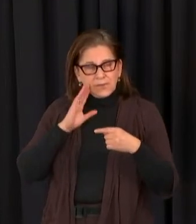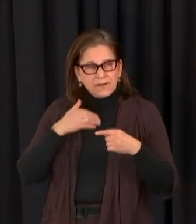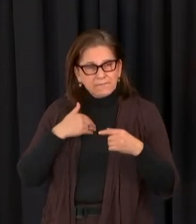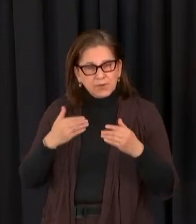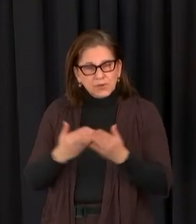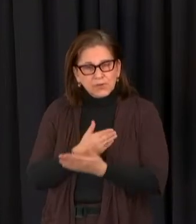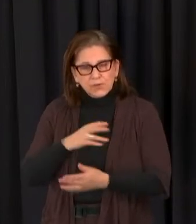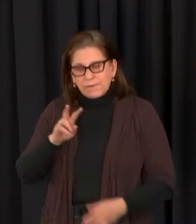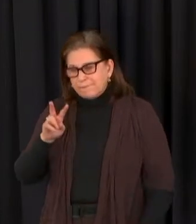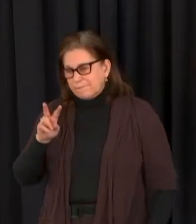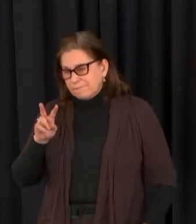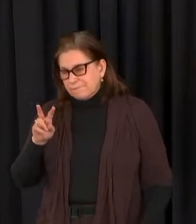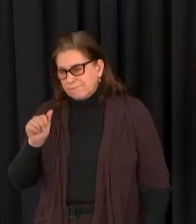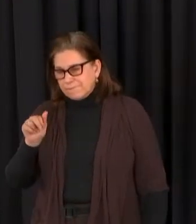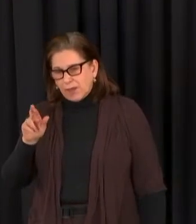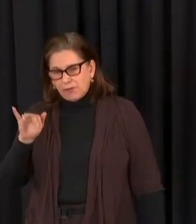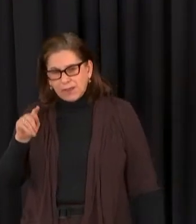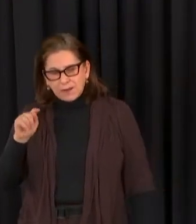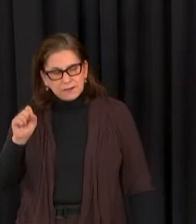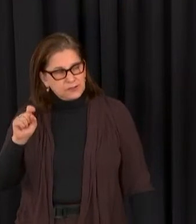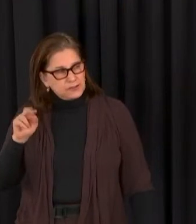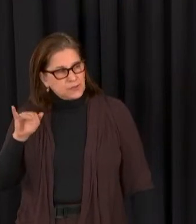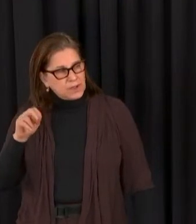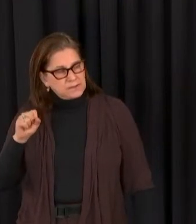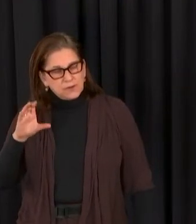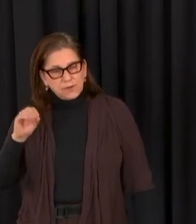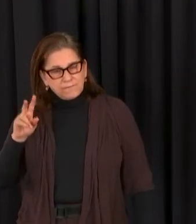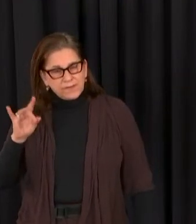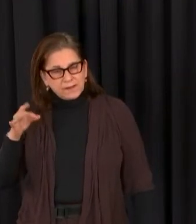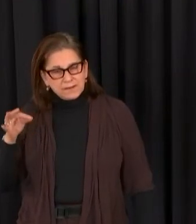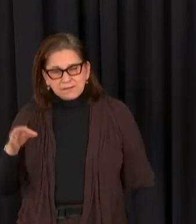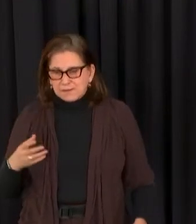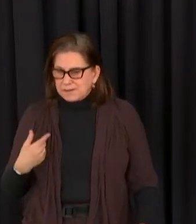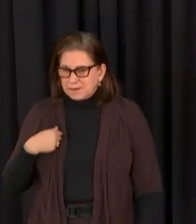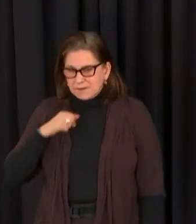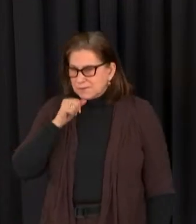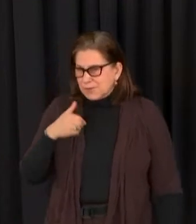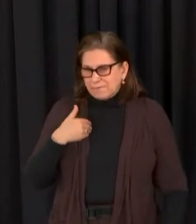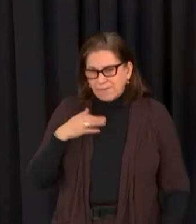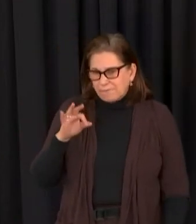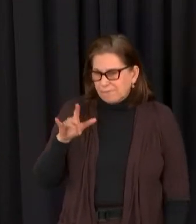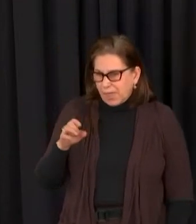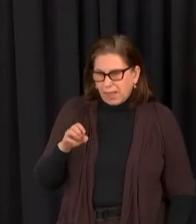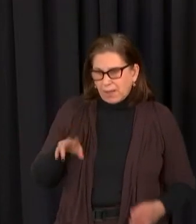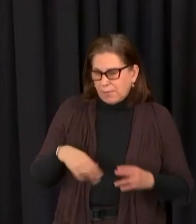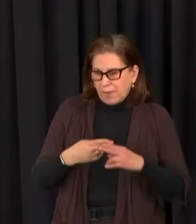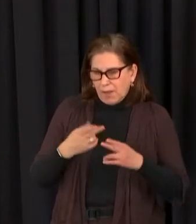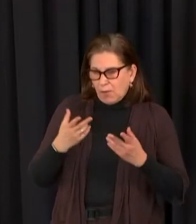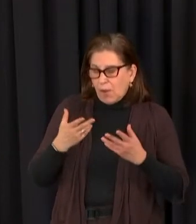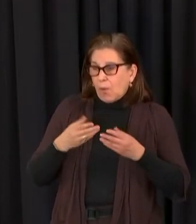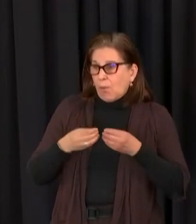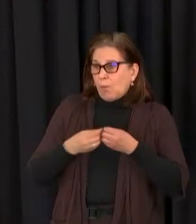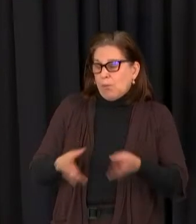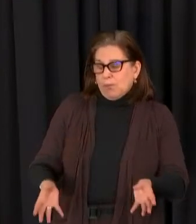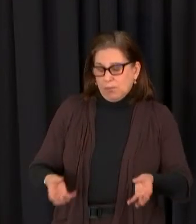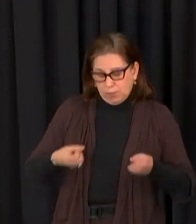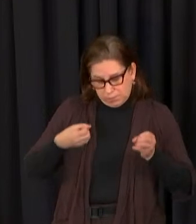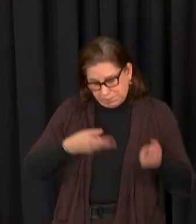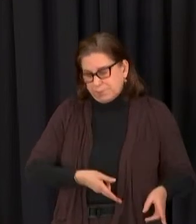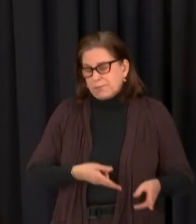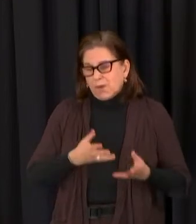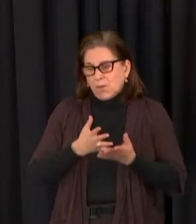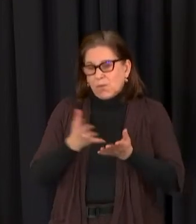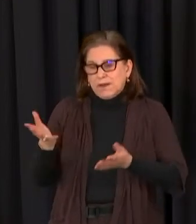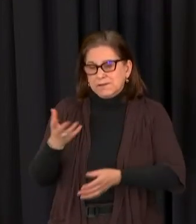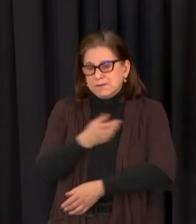meat on those bones for us today? Sure. I do not have the file with waste data with me, but we do share that, so we